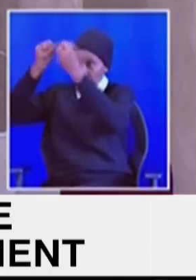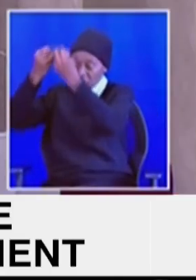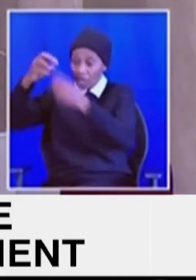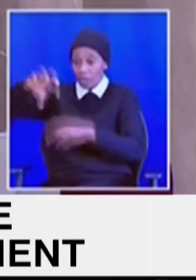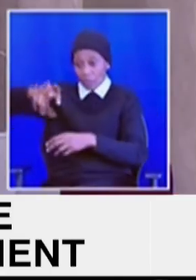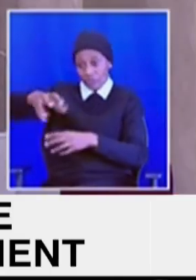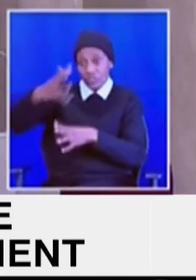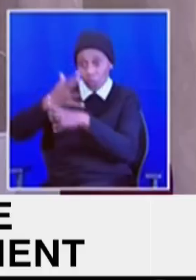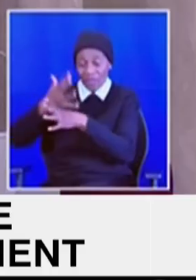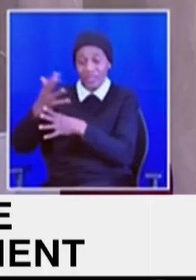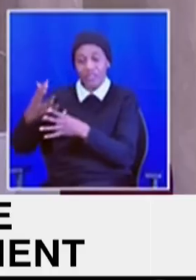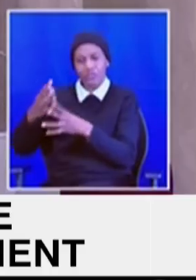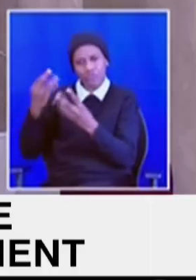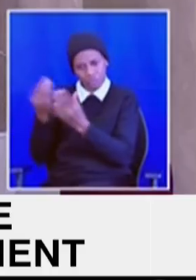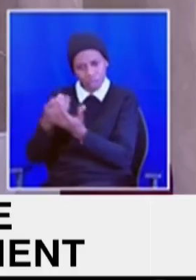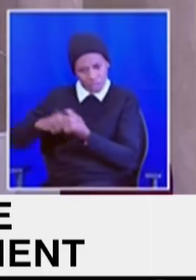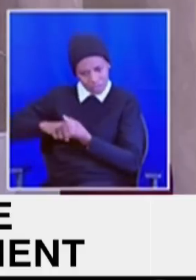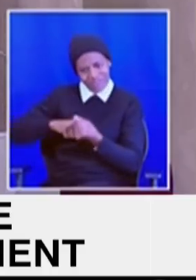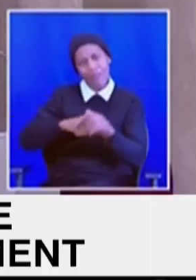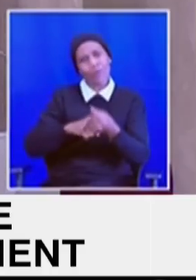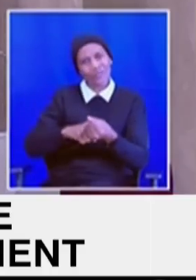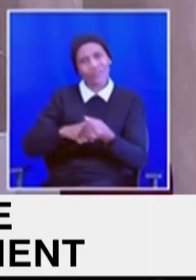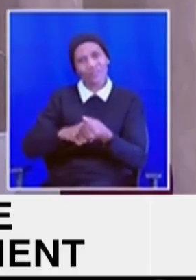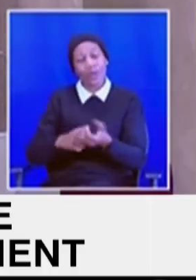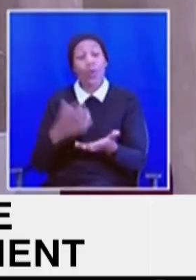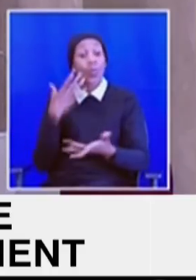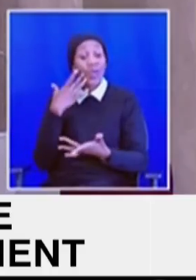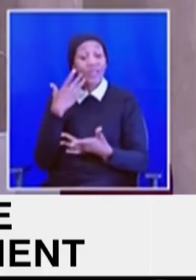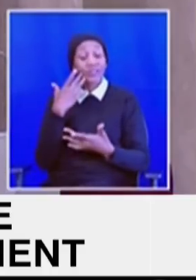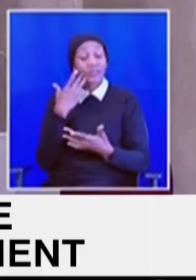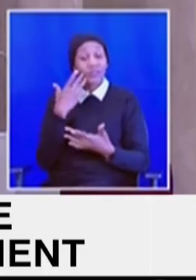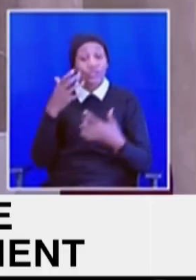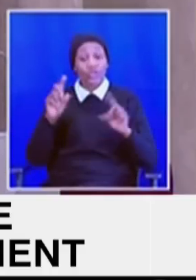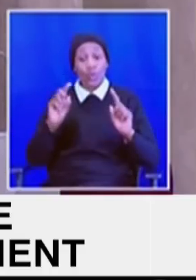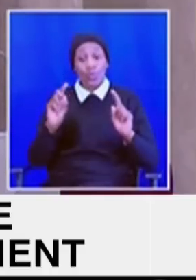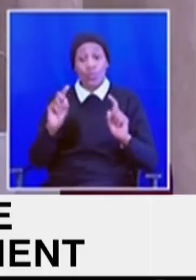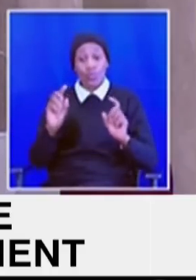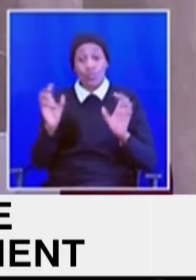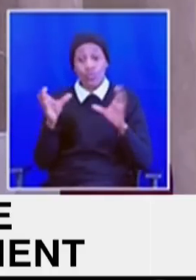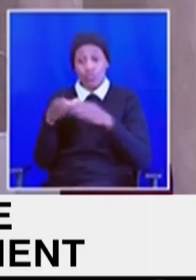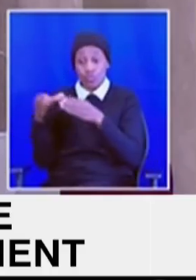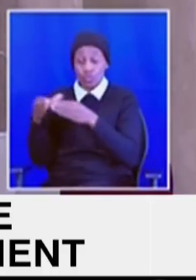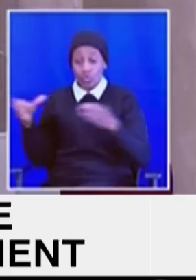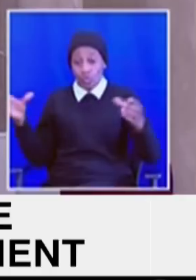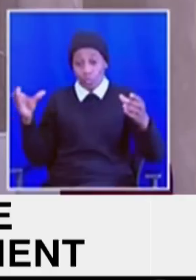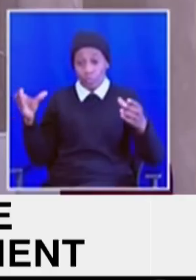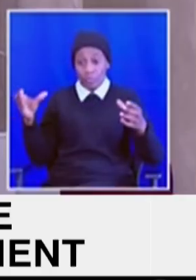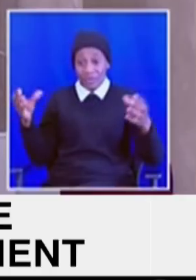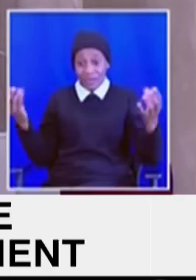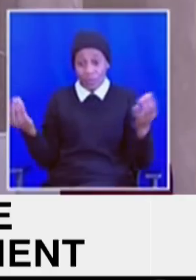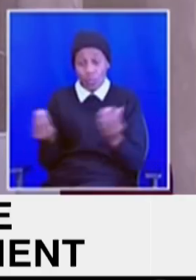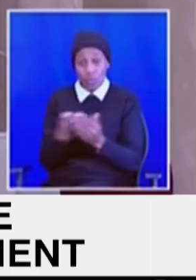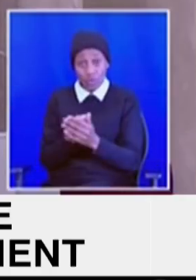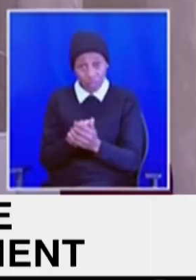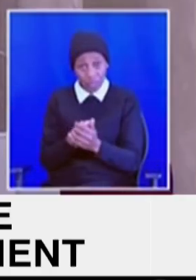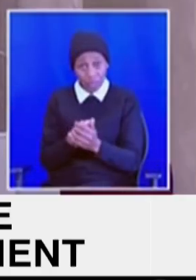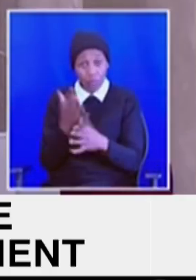And we believe that when coalitions are set up, the parties there are willing